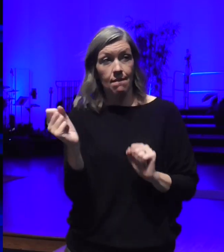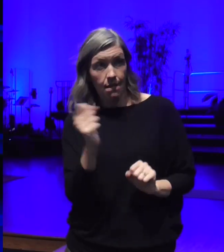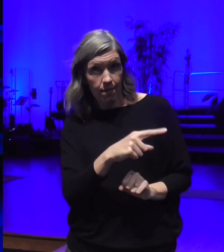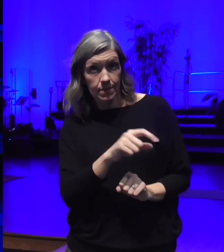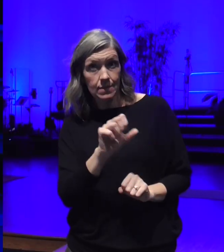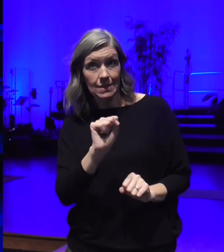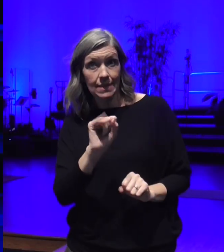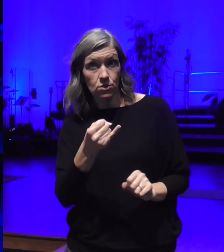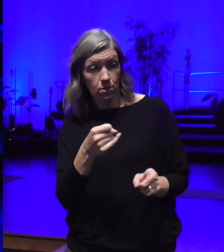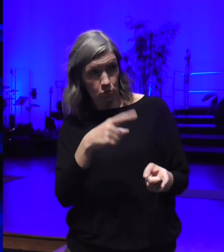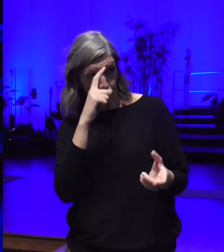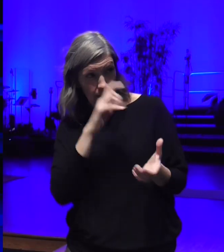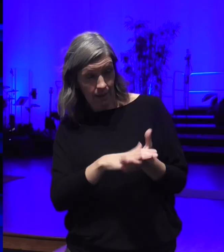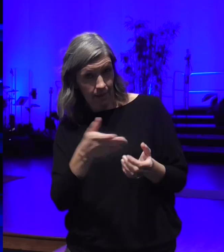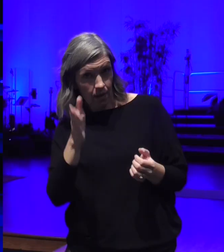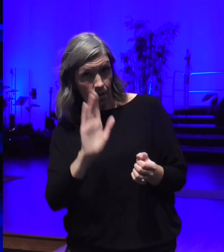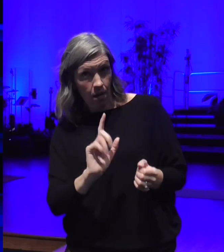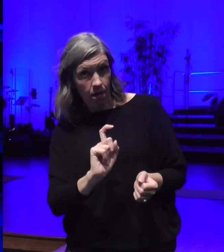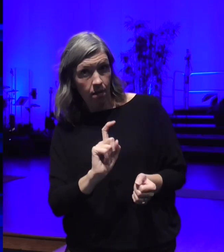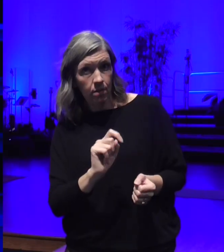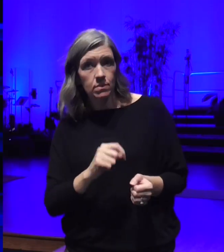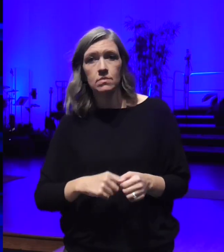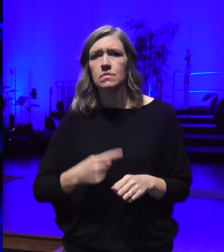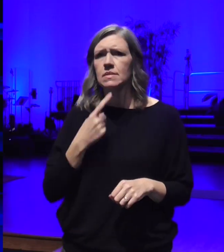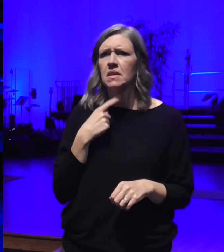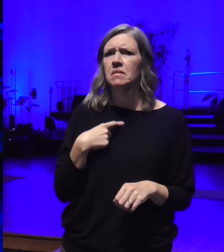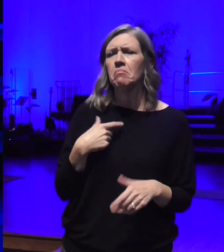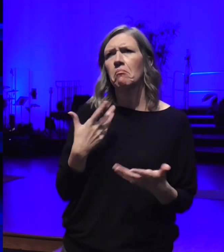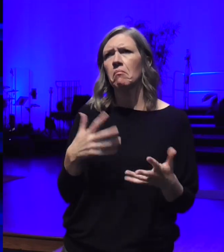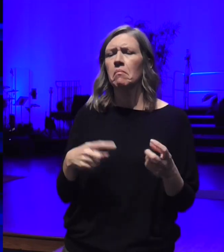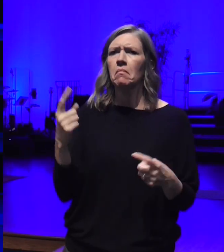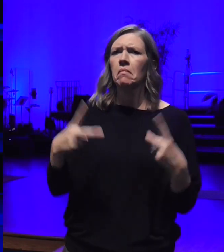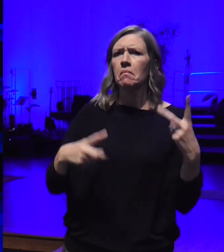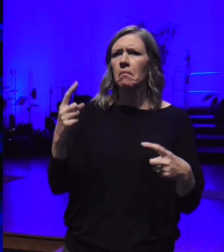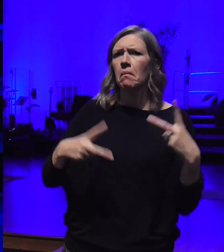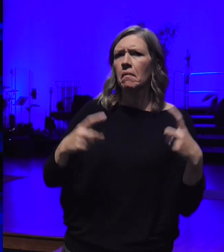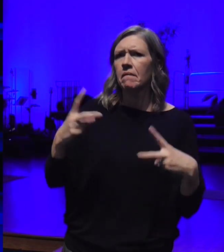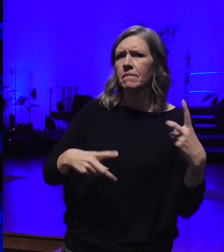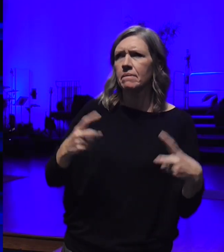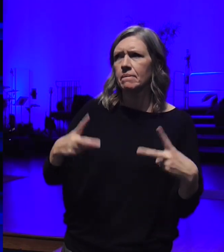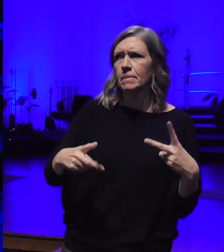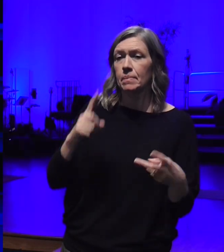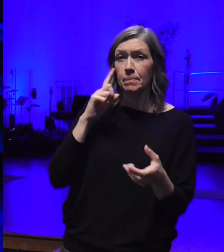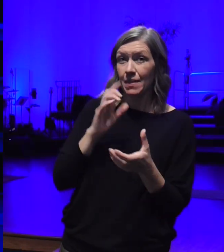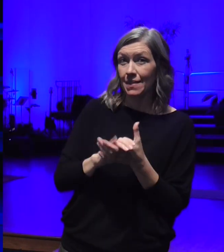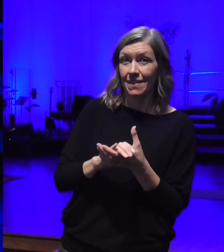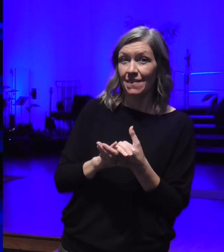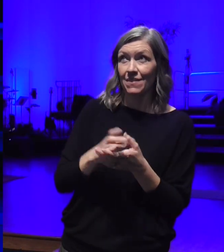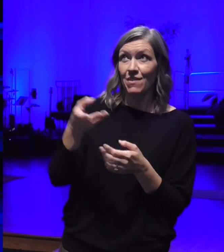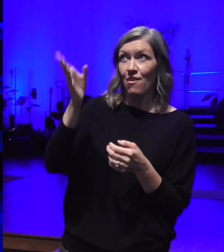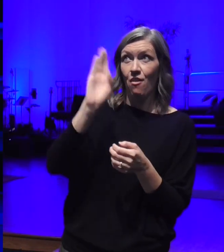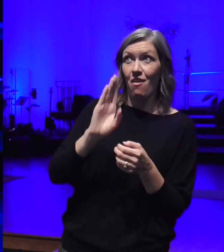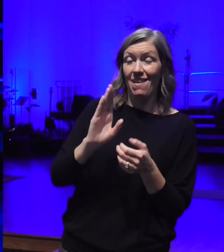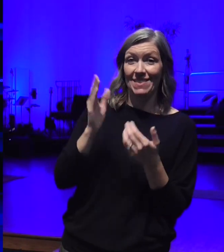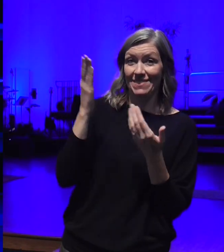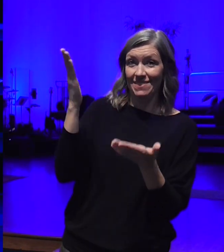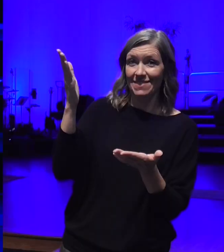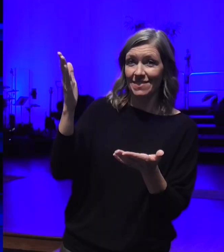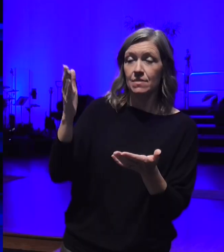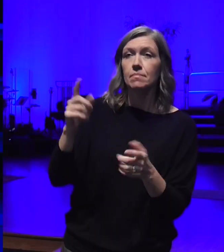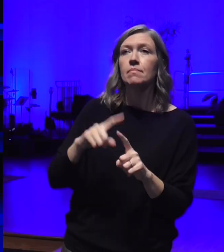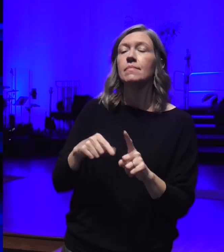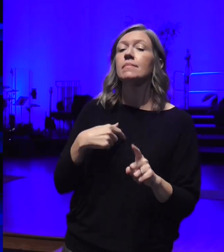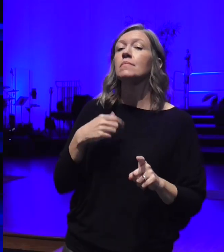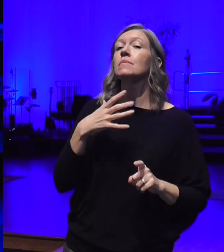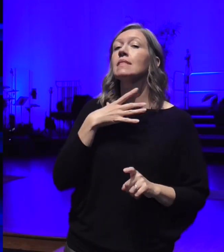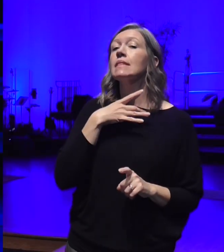God. And Jobs said, "I'm 50-50 on whether or not God exists. But what I'd